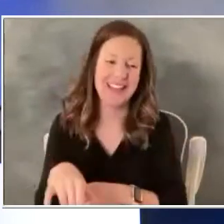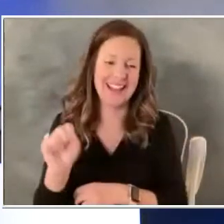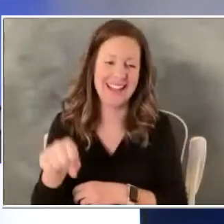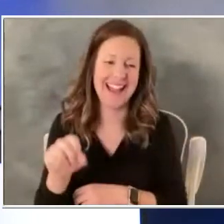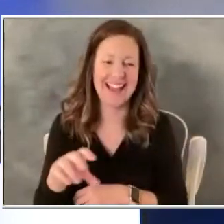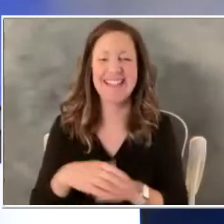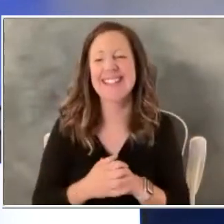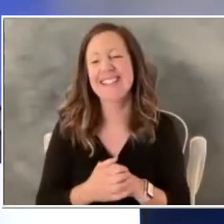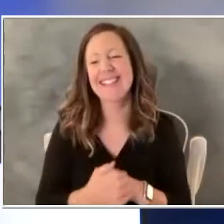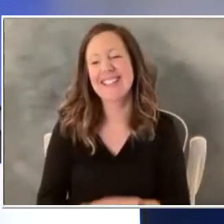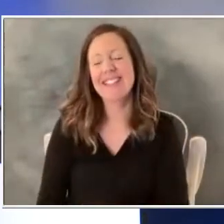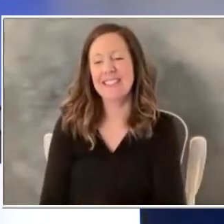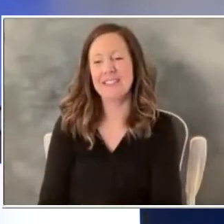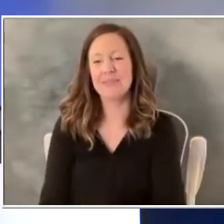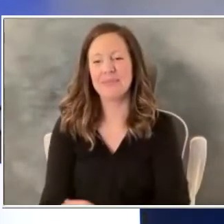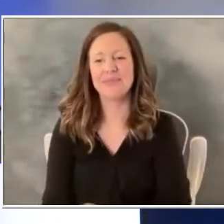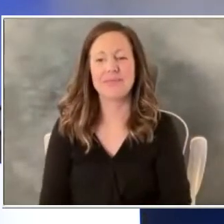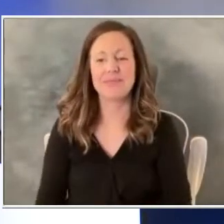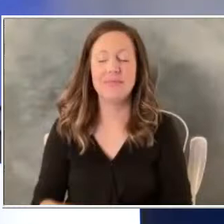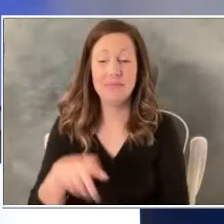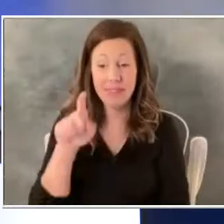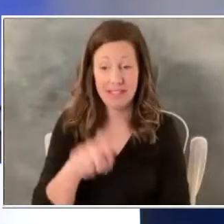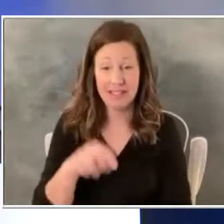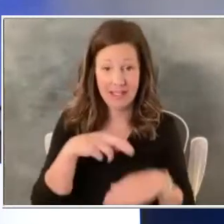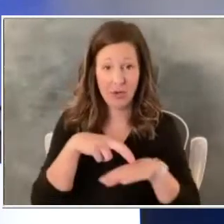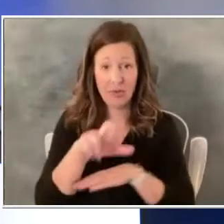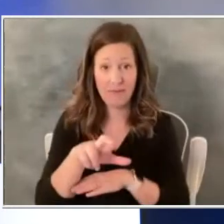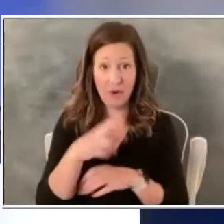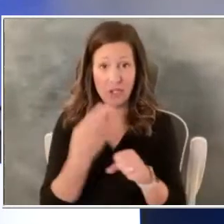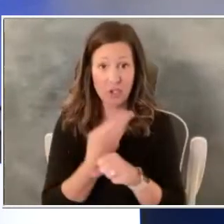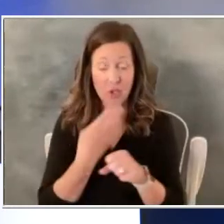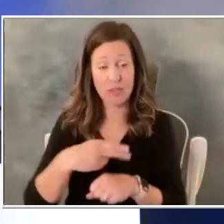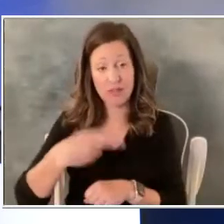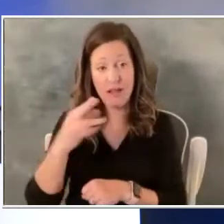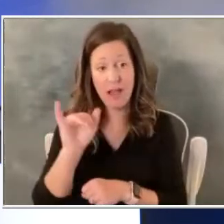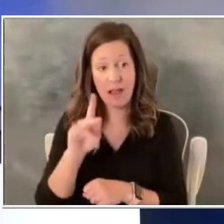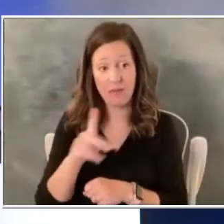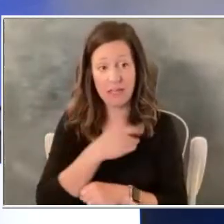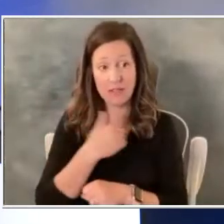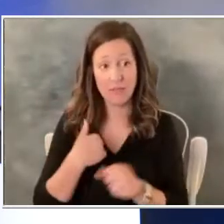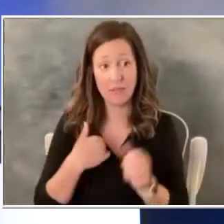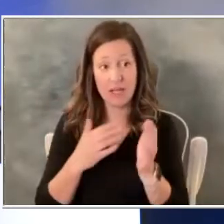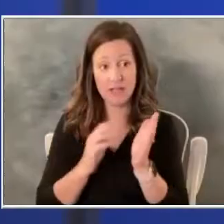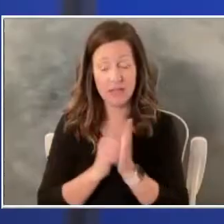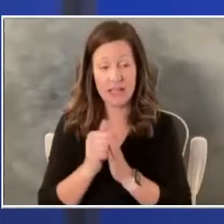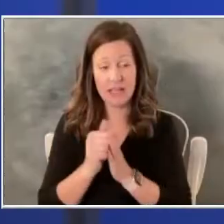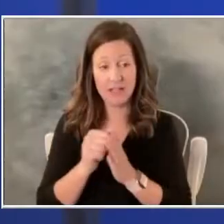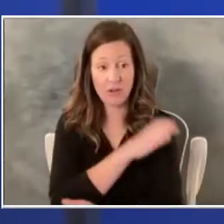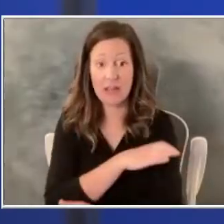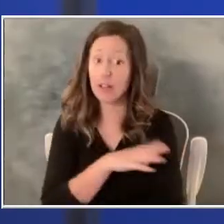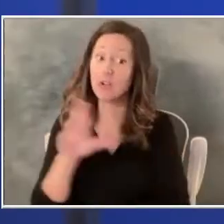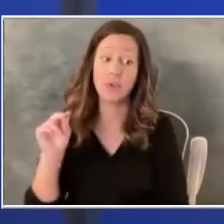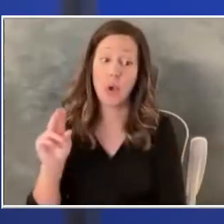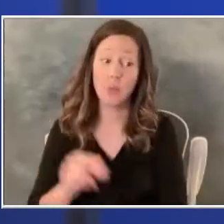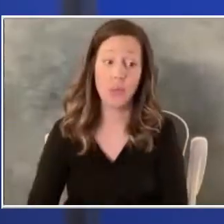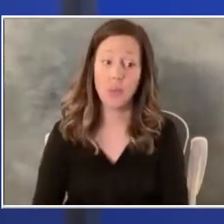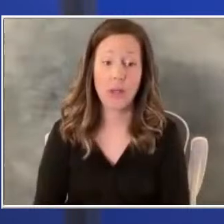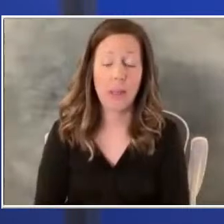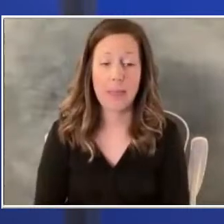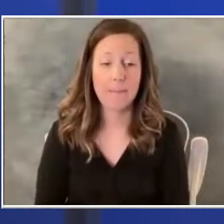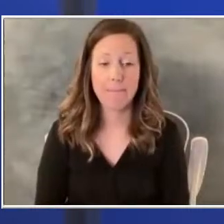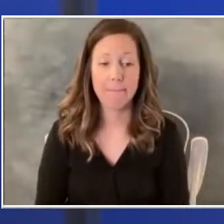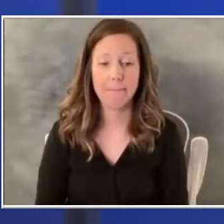Yeah. Amy wants to know, do you need a referral to utilize the high-risk breast cancer clinic? We have